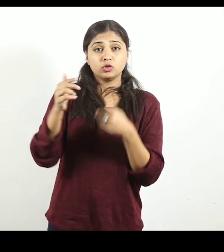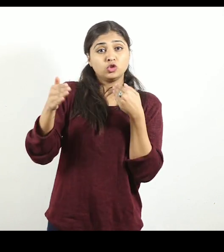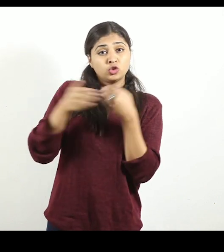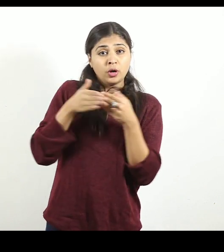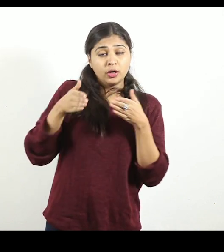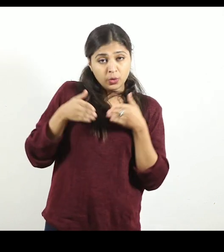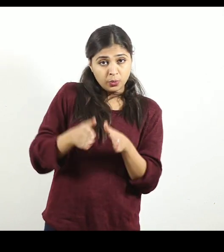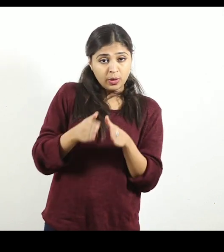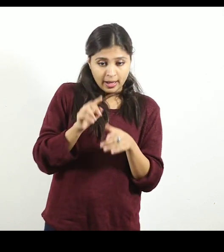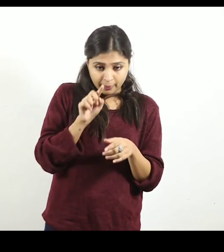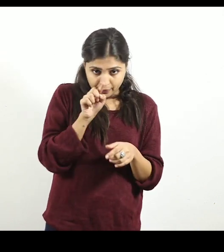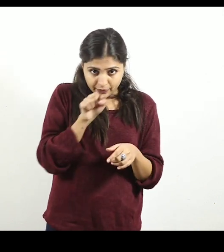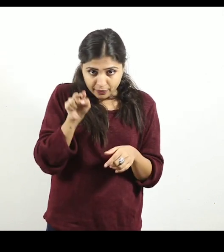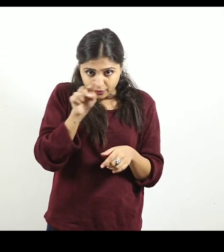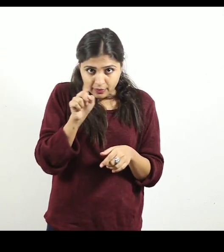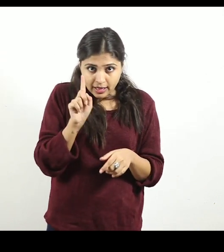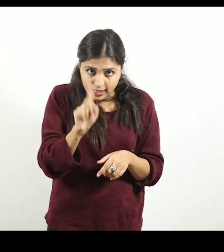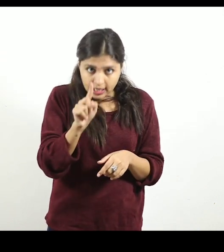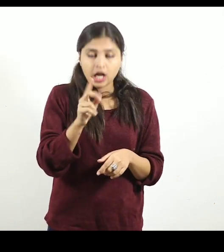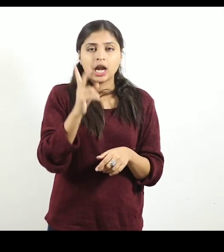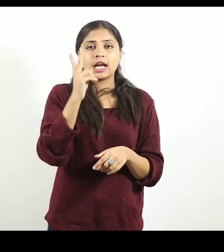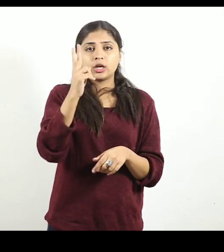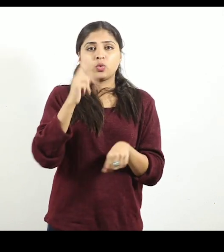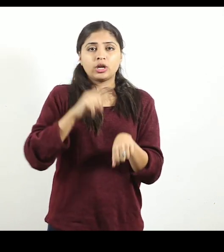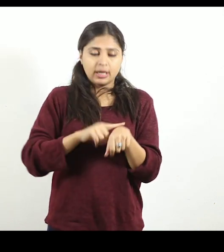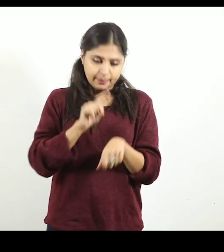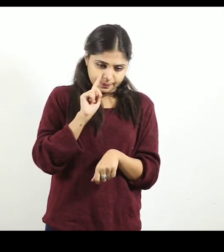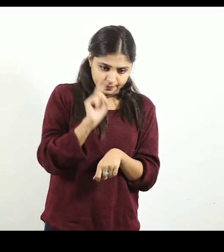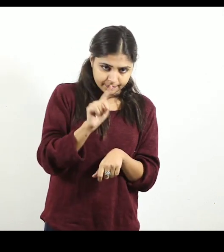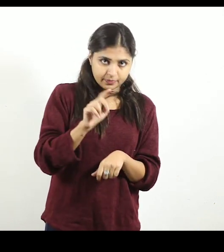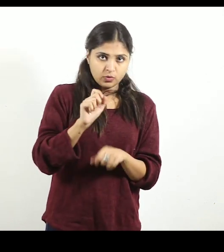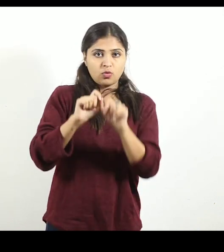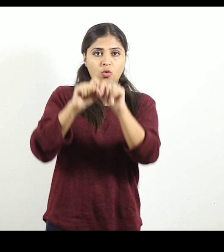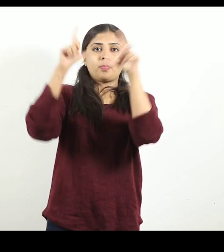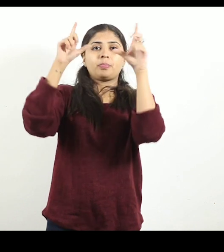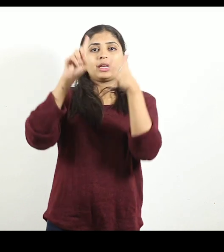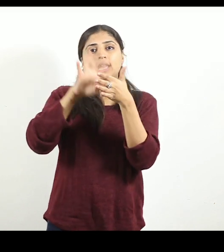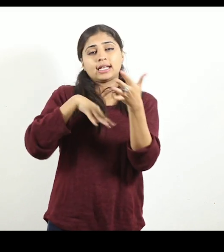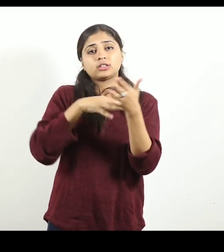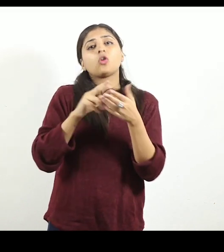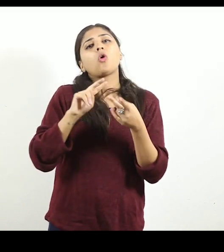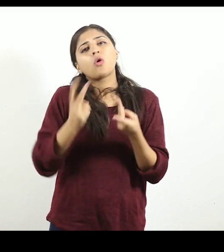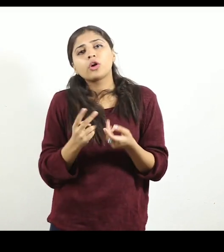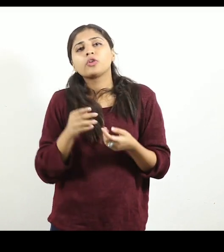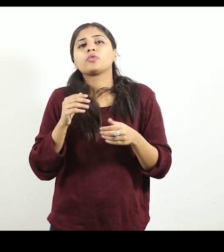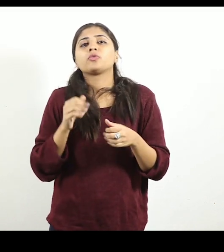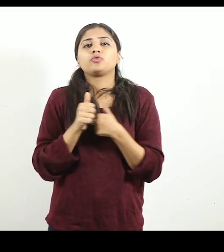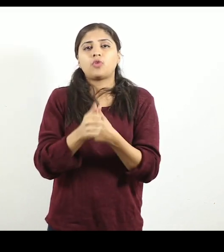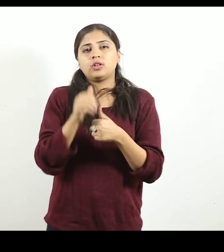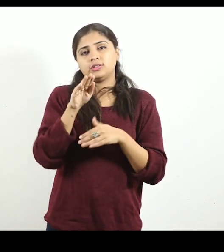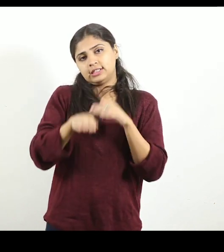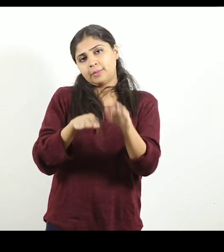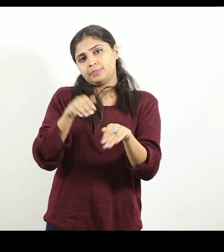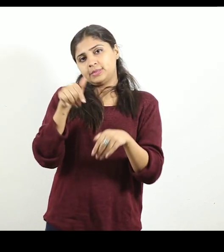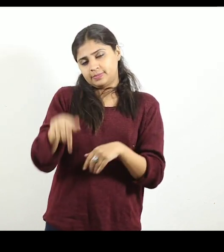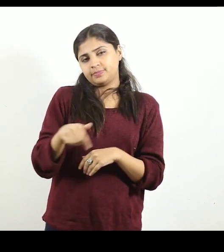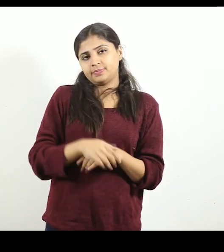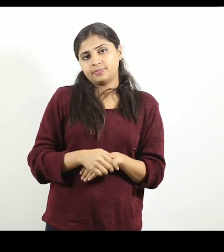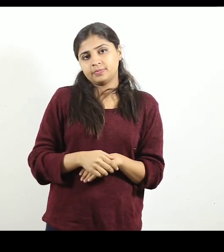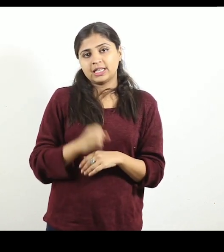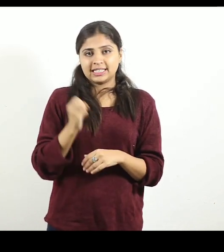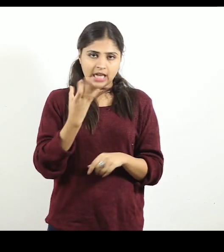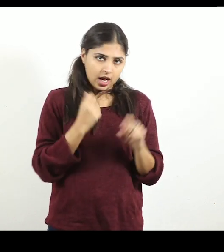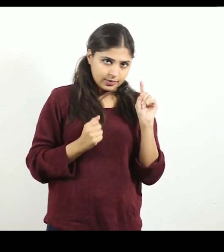Excel on your desktop, double-click on the icon and Excel will open, or else follow the steps given below. Click on the Start